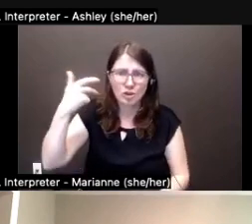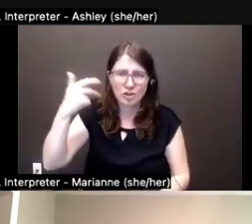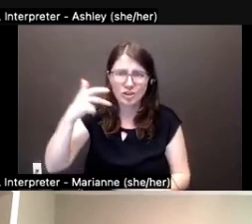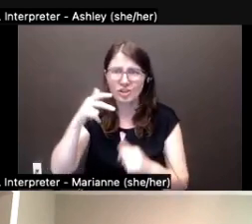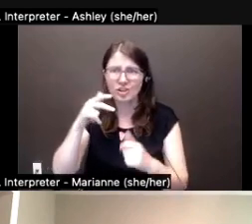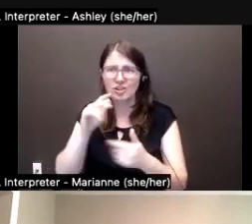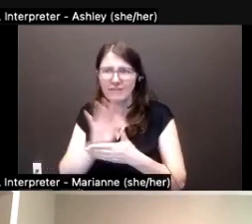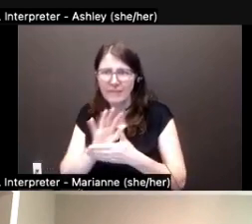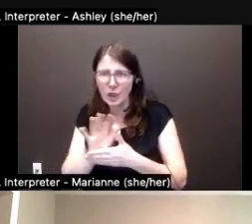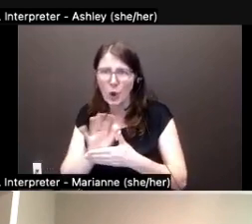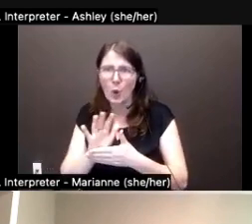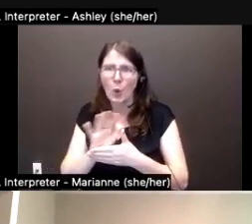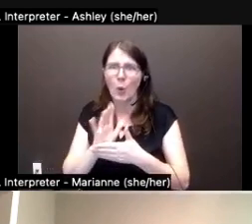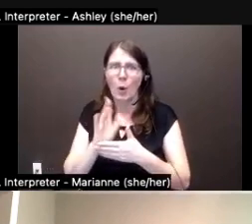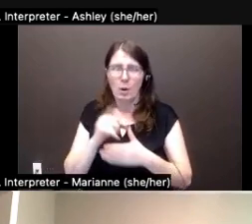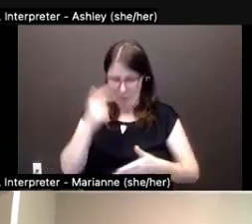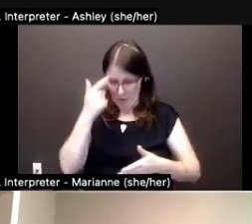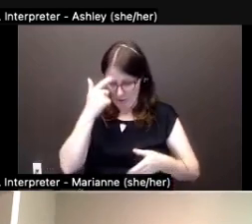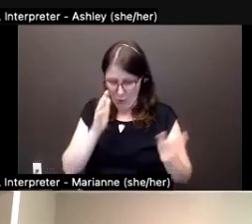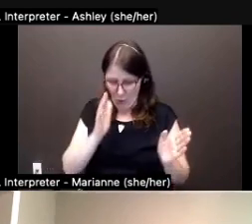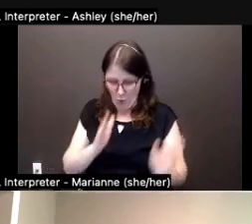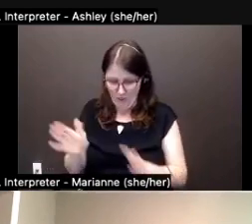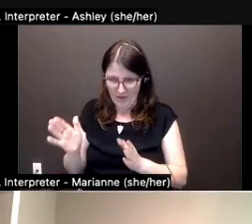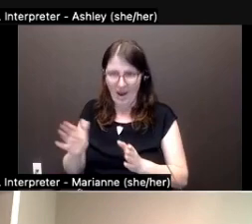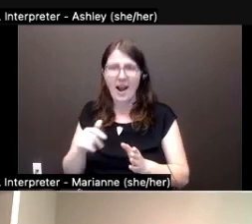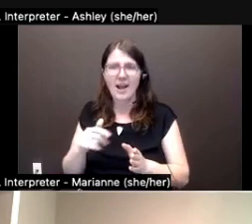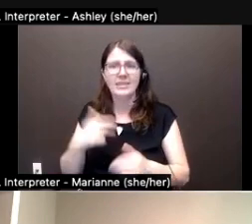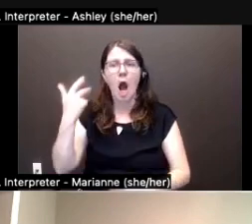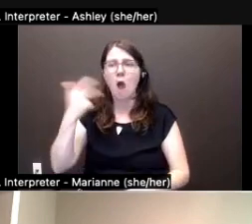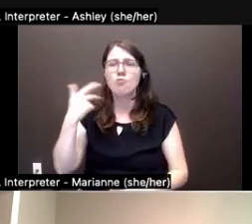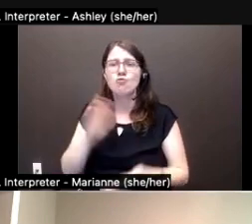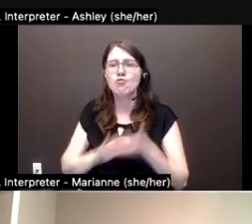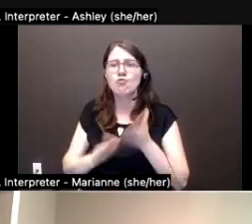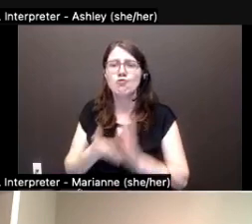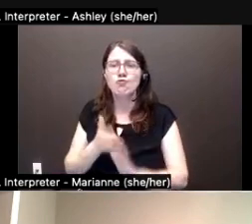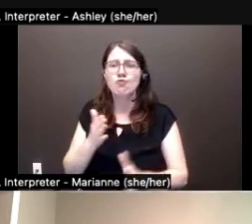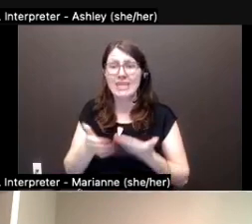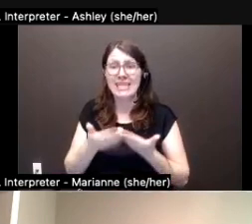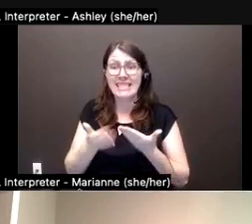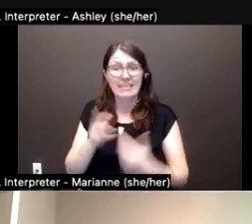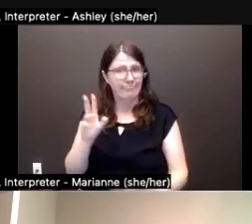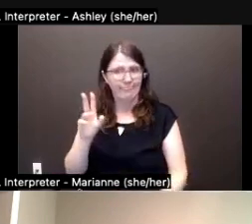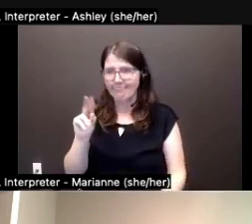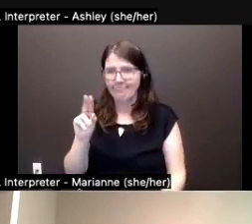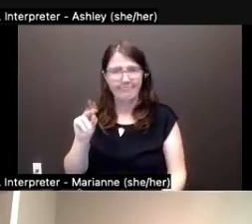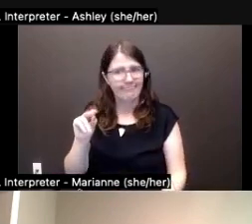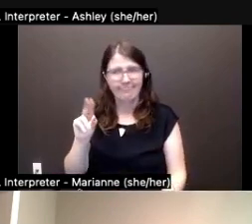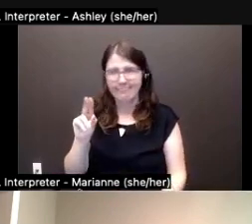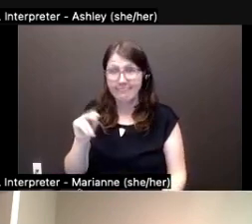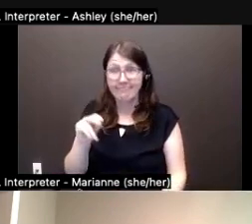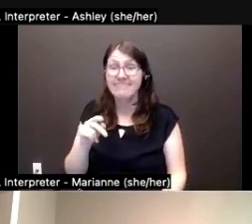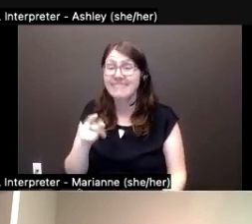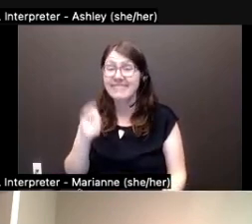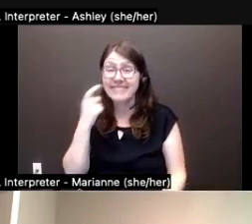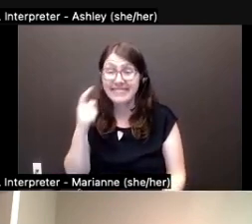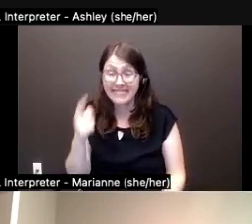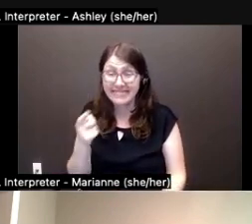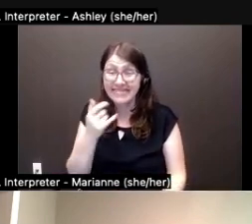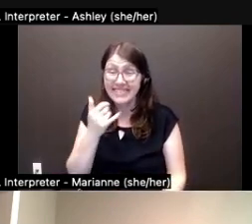yourself organized. And thanks for sharing about your spelling mistake, because sometimes when we get into the